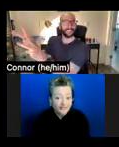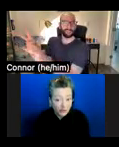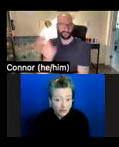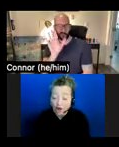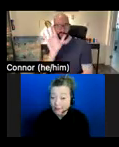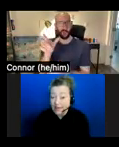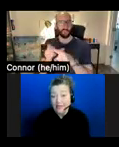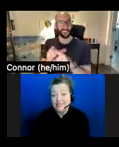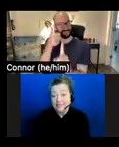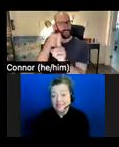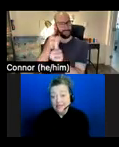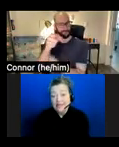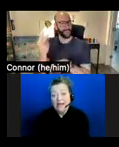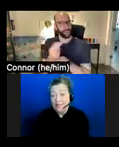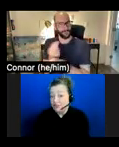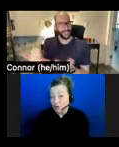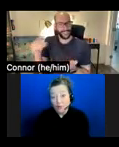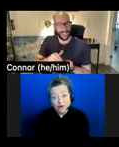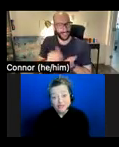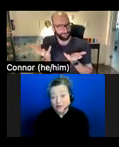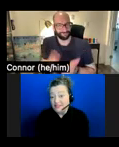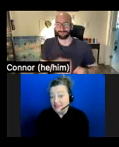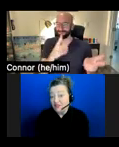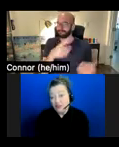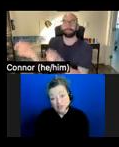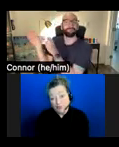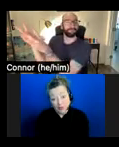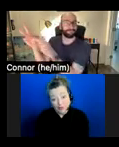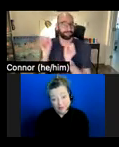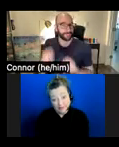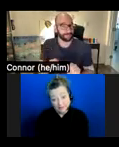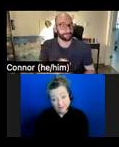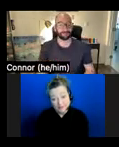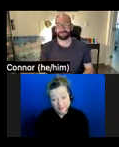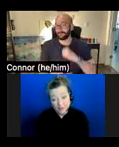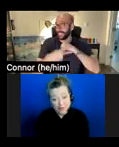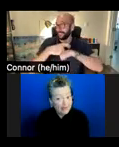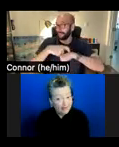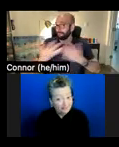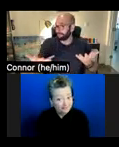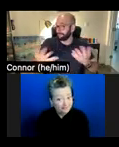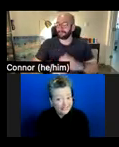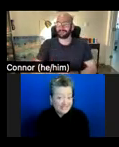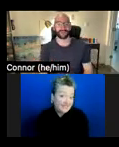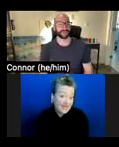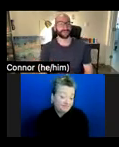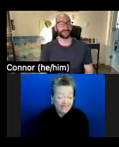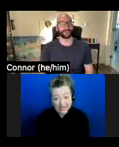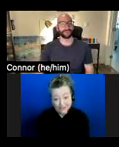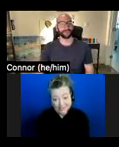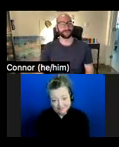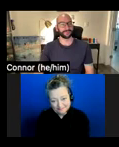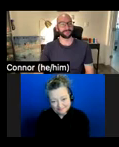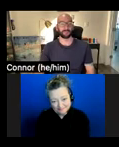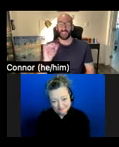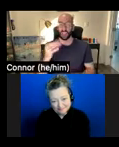sent folder, copy and paste it. It's your words that you've saved and you can just reuse them and recycle them. It saves time and